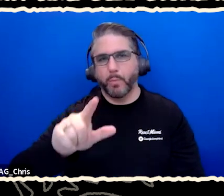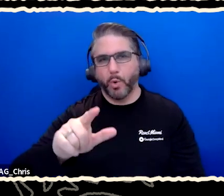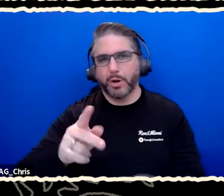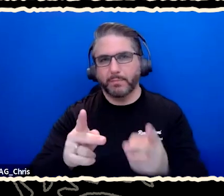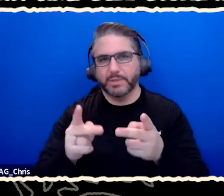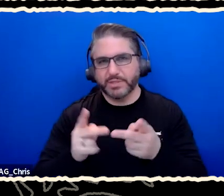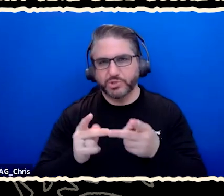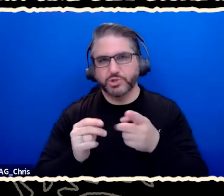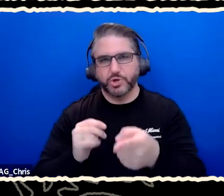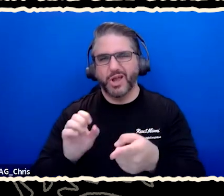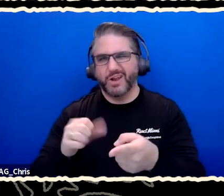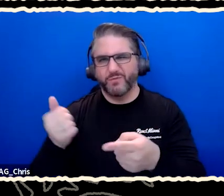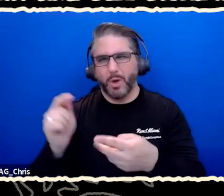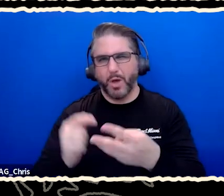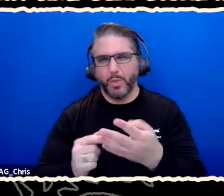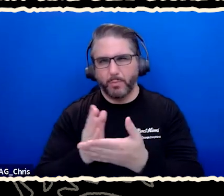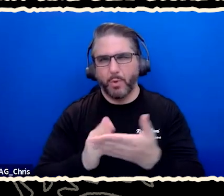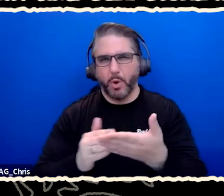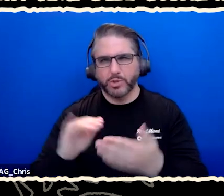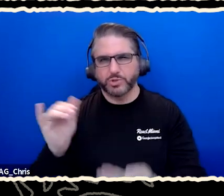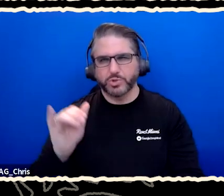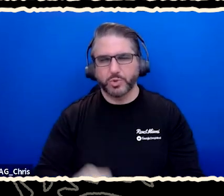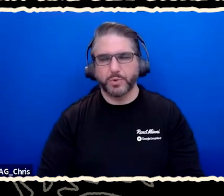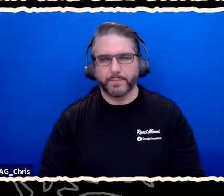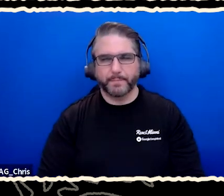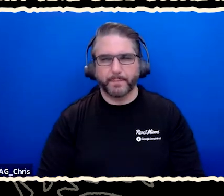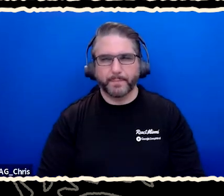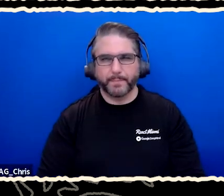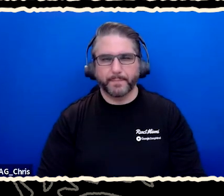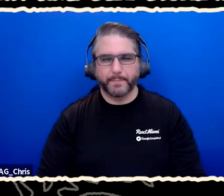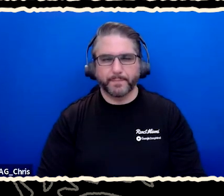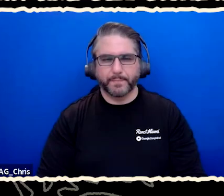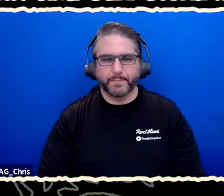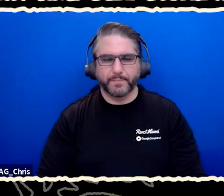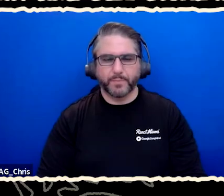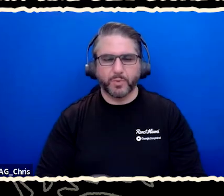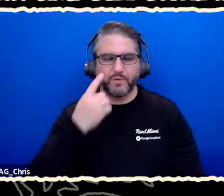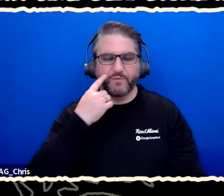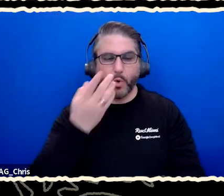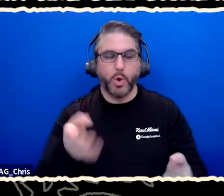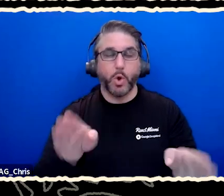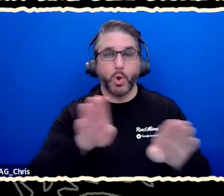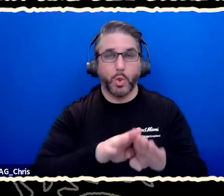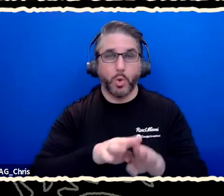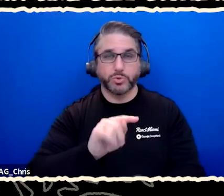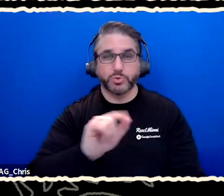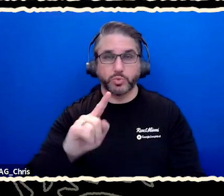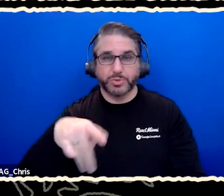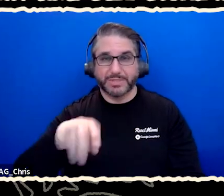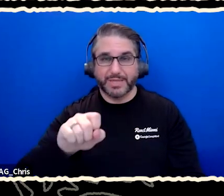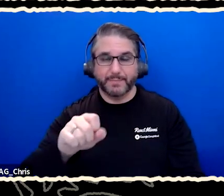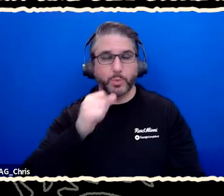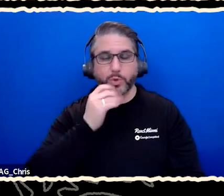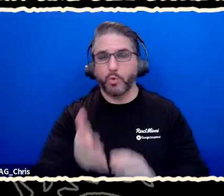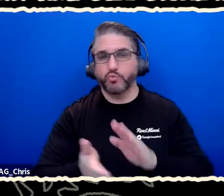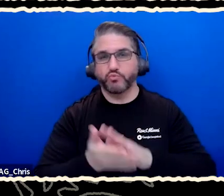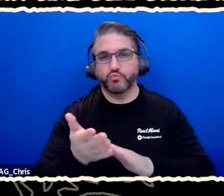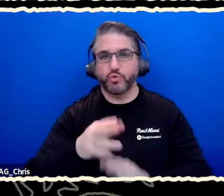other parts. For closed tooltips, we don't render anything